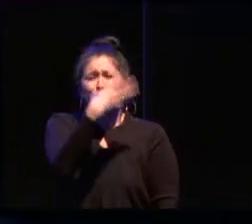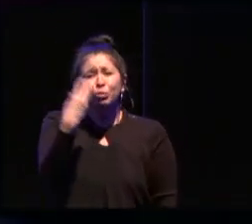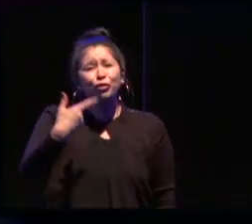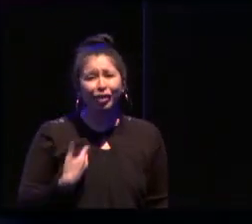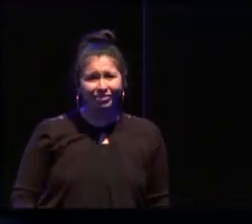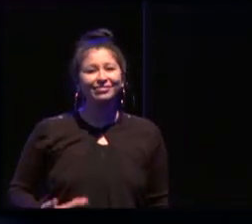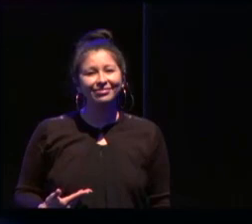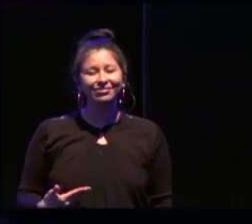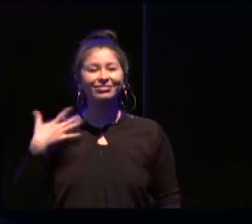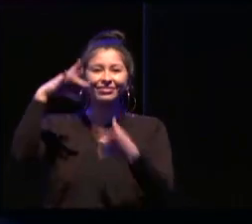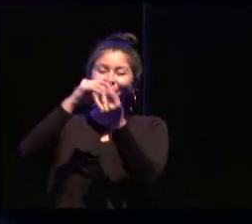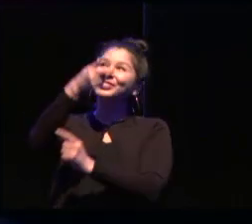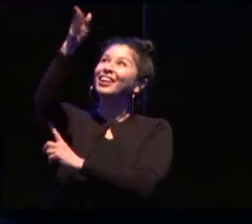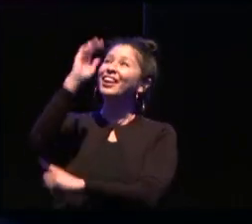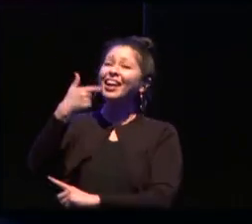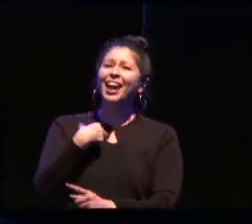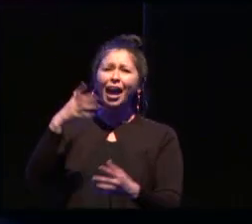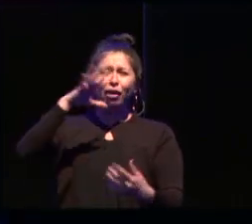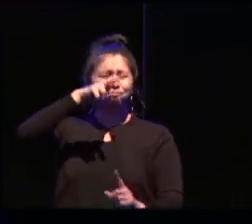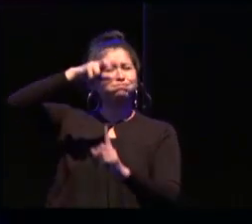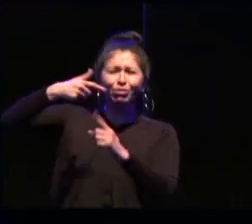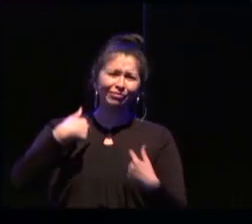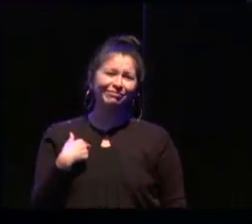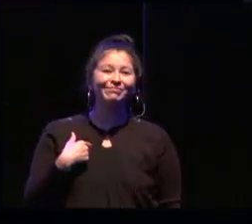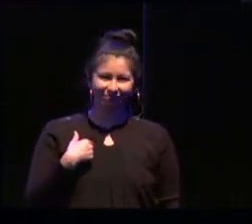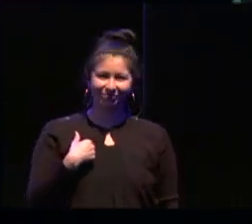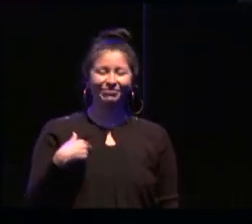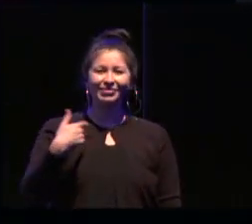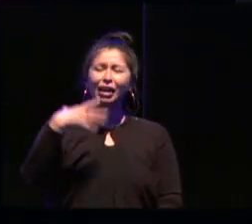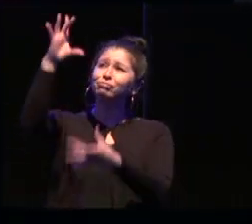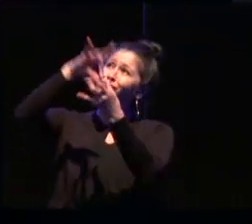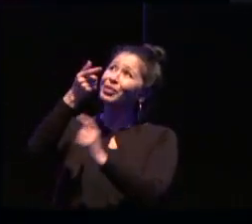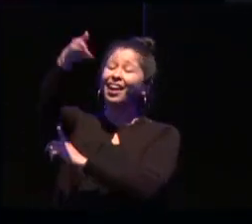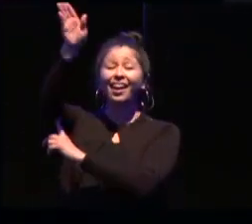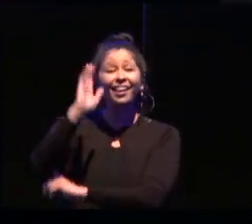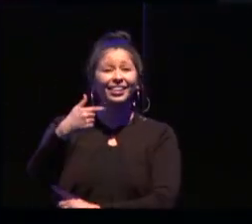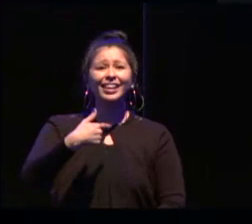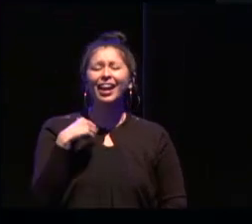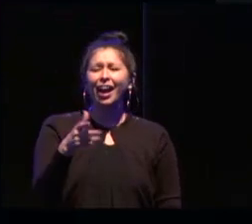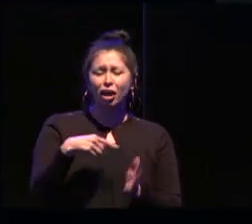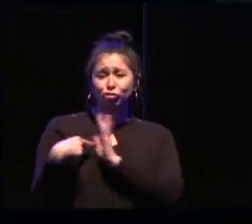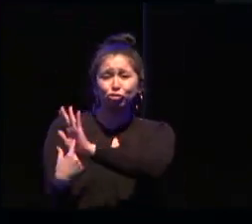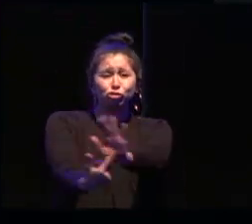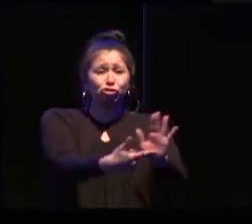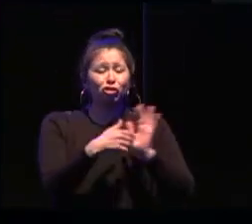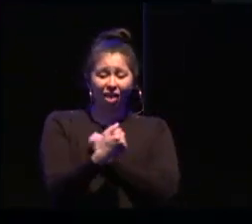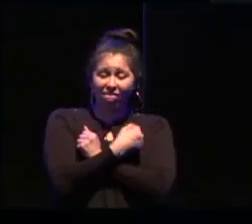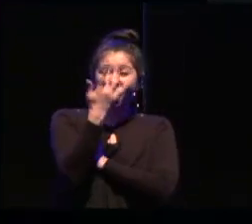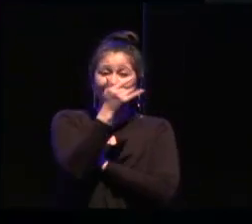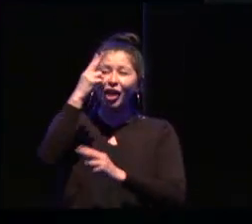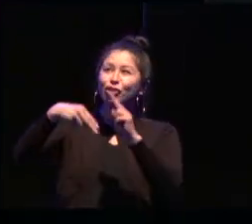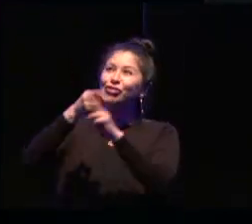beautiful. I'm one with God, I'm magnificent. I'm one with God, I reveal the love of the